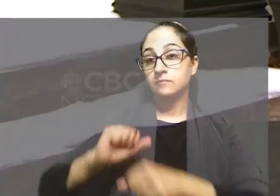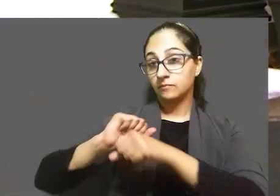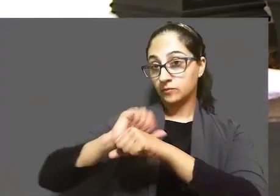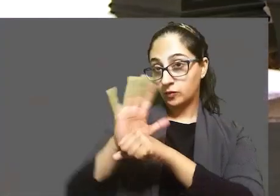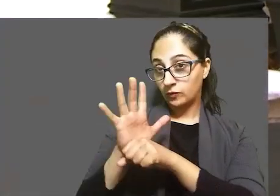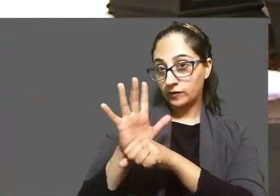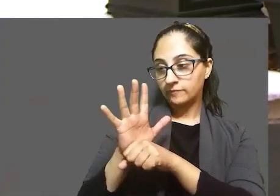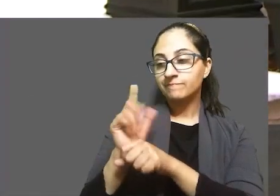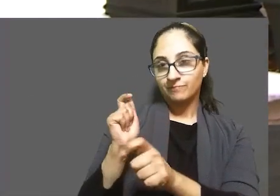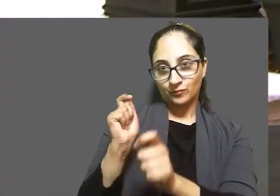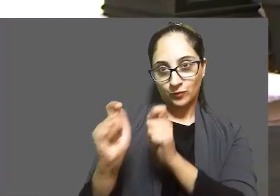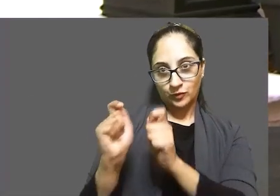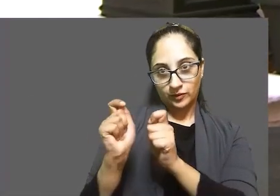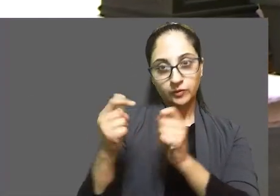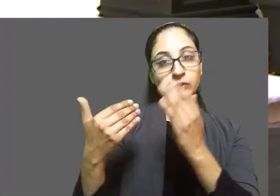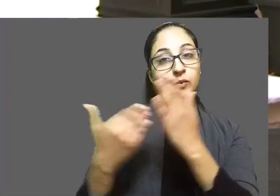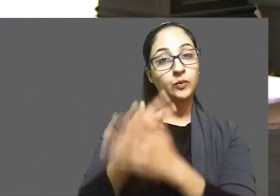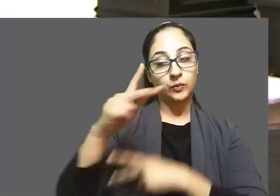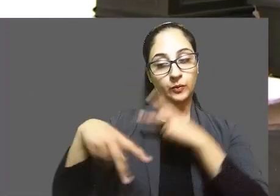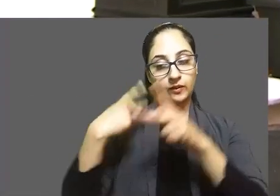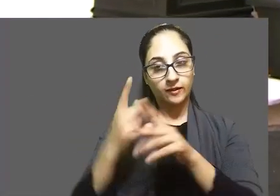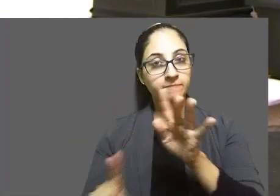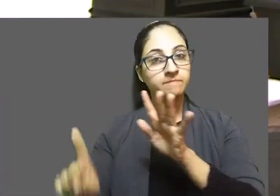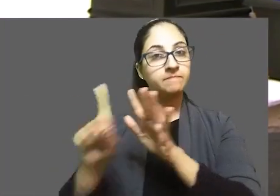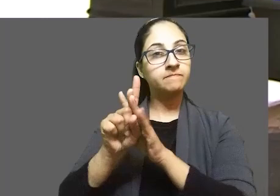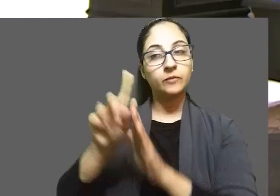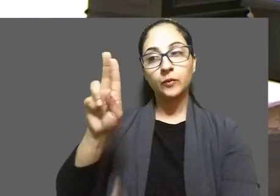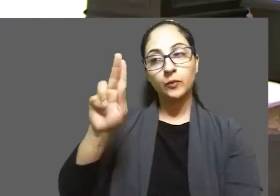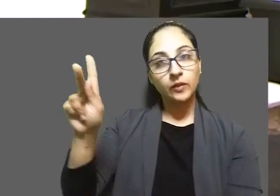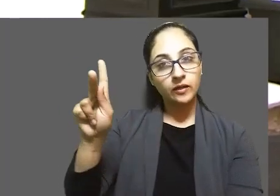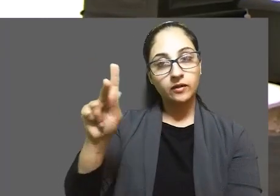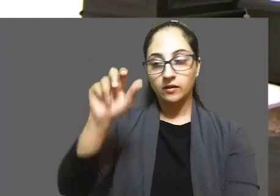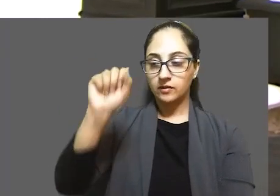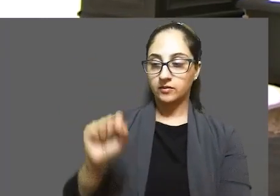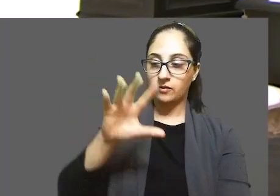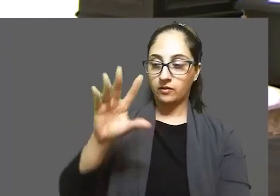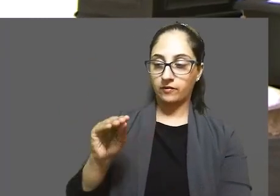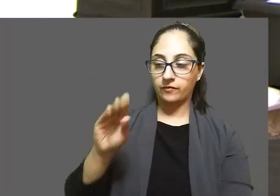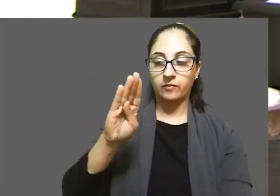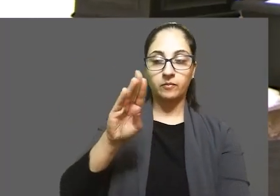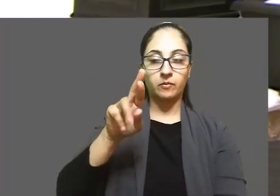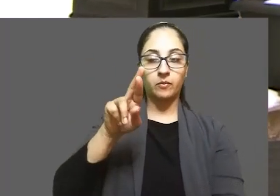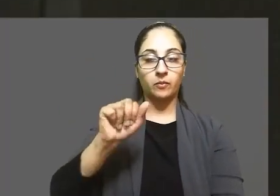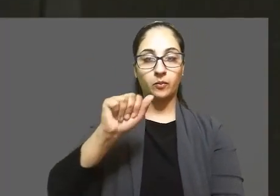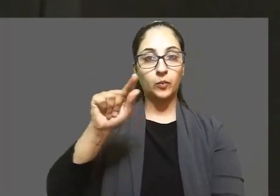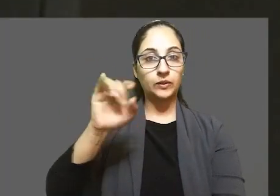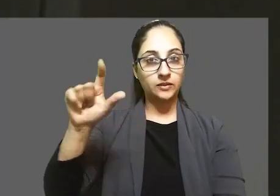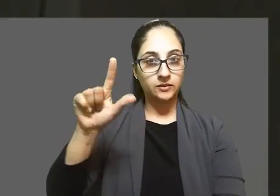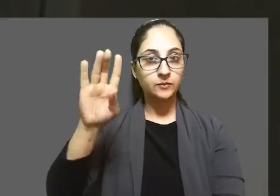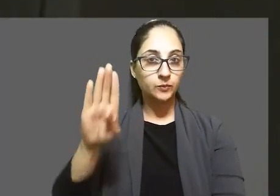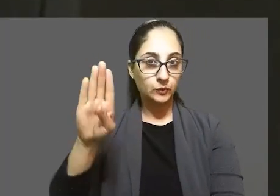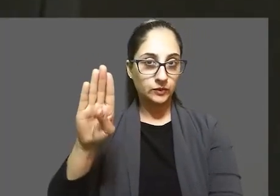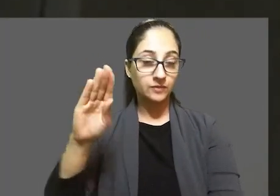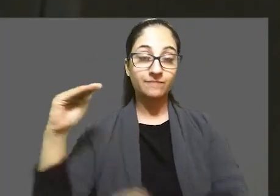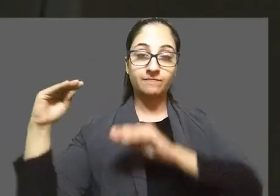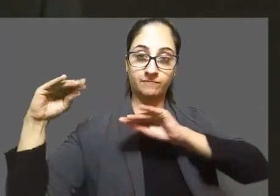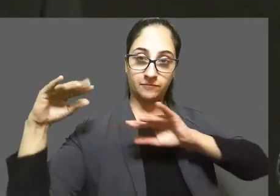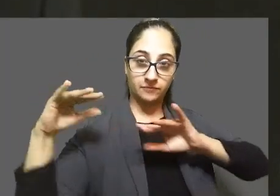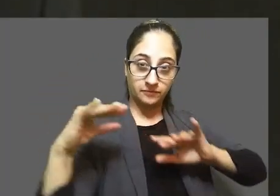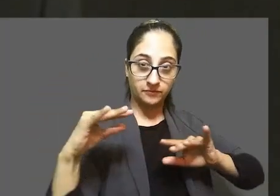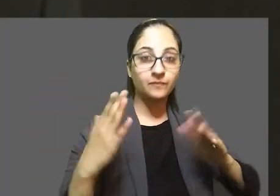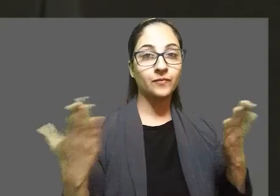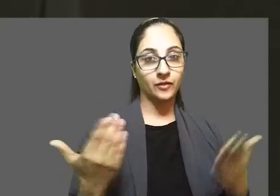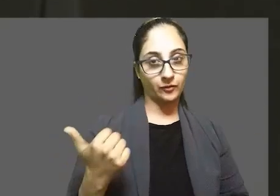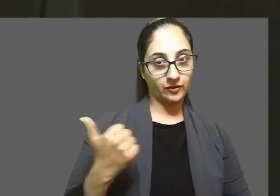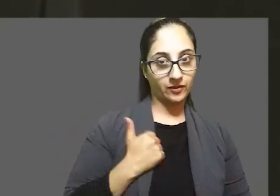So there are these new variants of the coronavirus that emerged in the UK, South Africa, and Brazil, and they've made their way here. So you may be wondering whether you